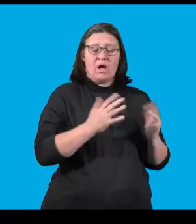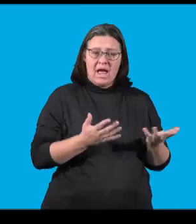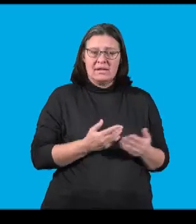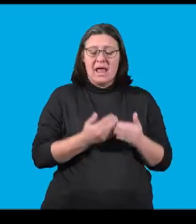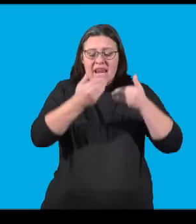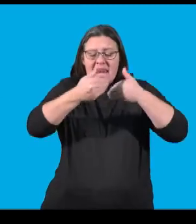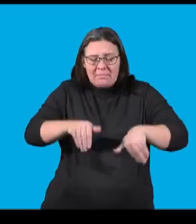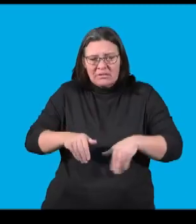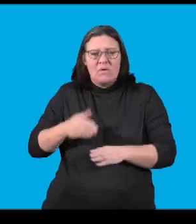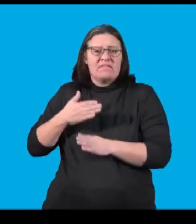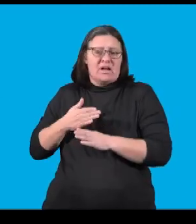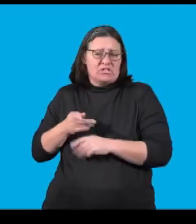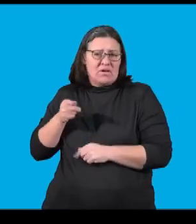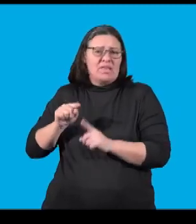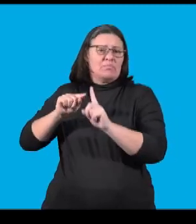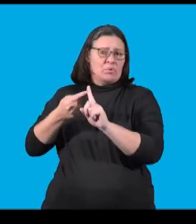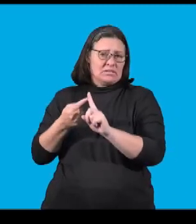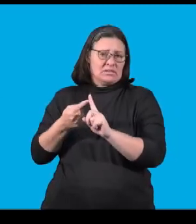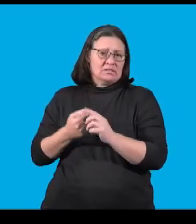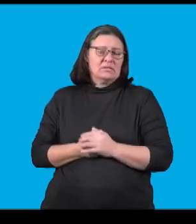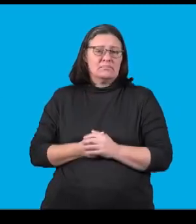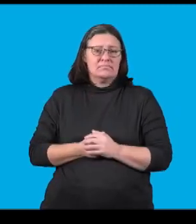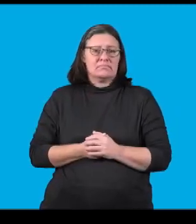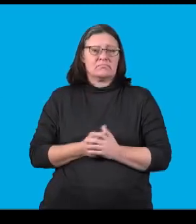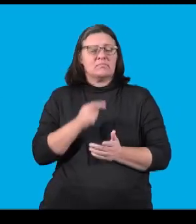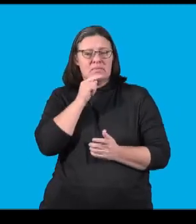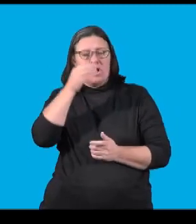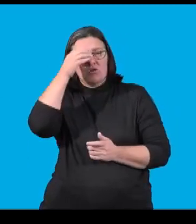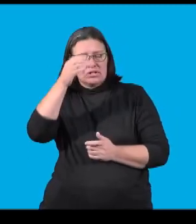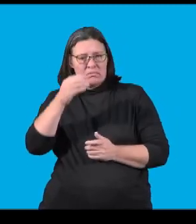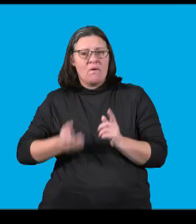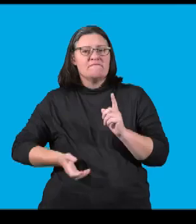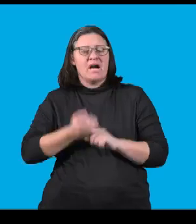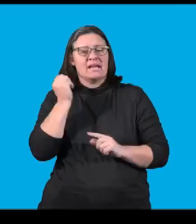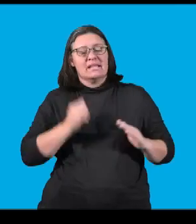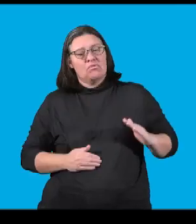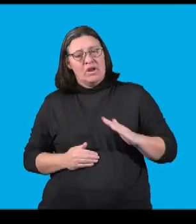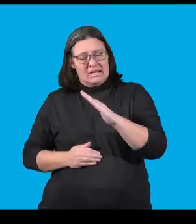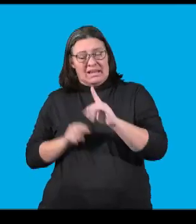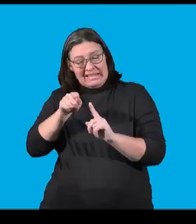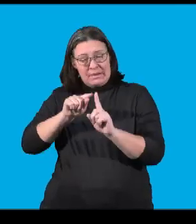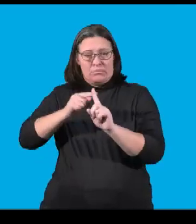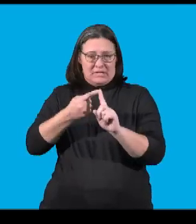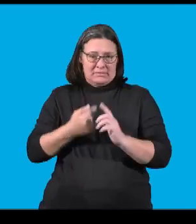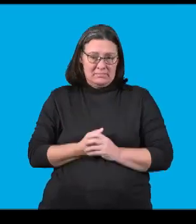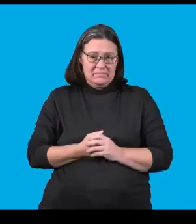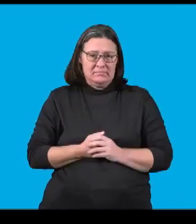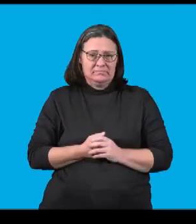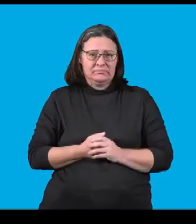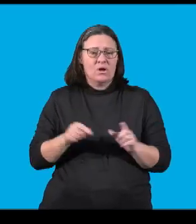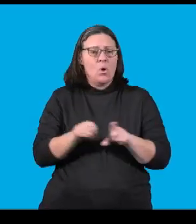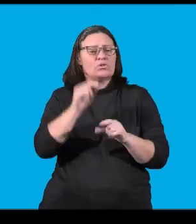0, and then finding the limit of the function at that point, which leads to the concept of finding the gradient at a